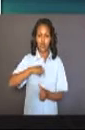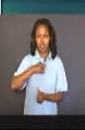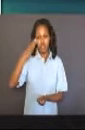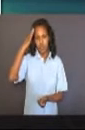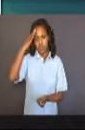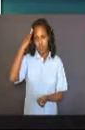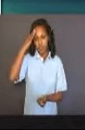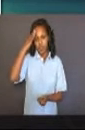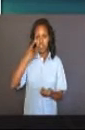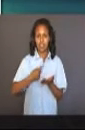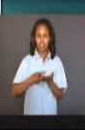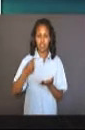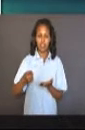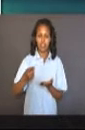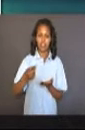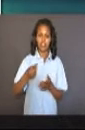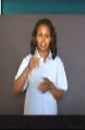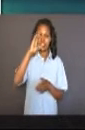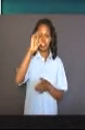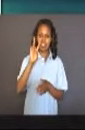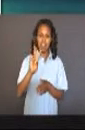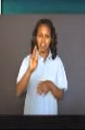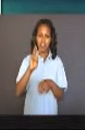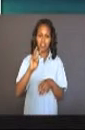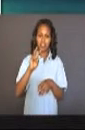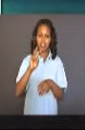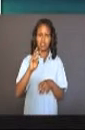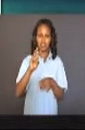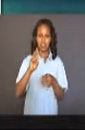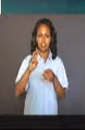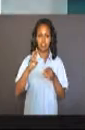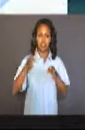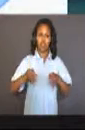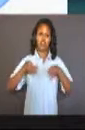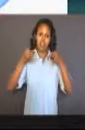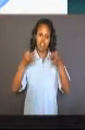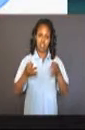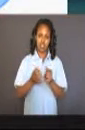know that graphite is a conductor.